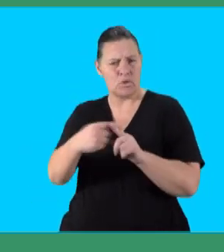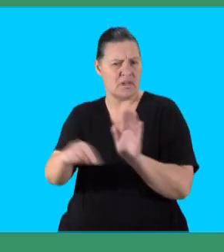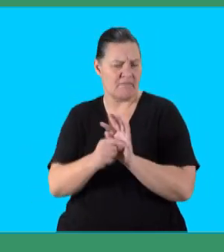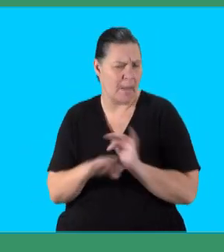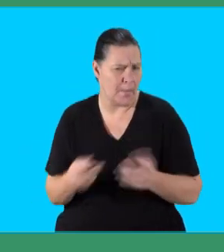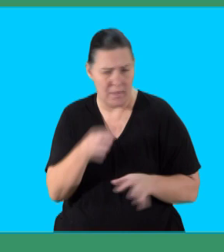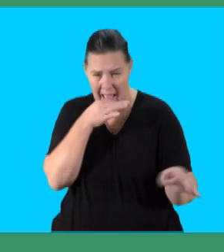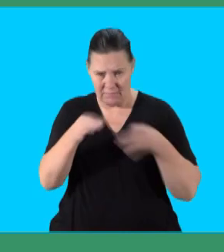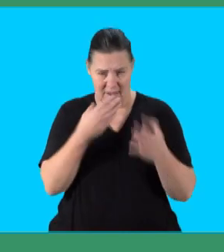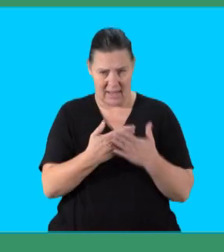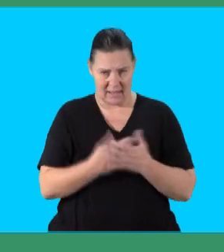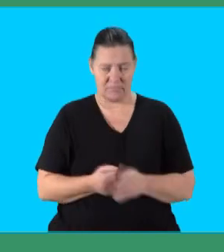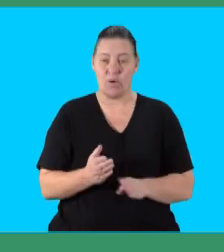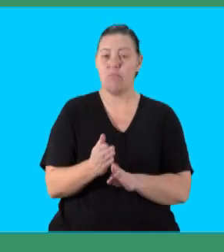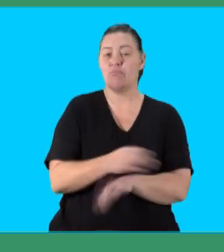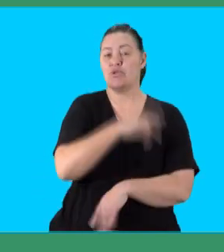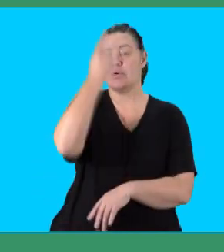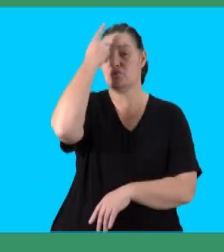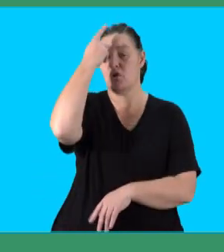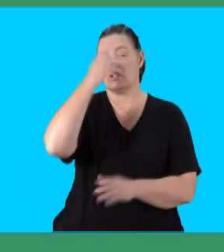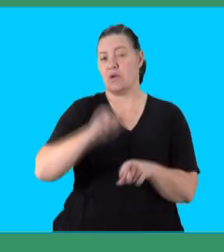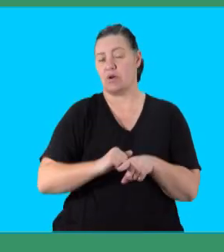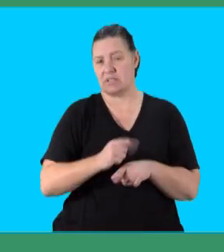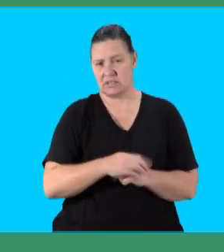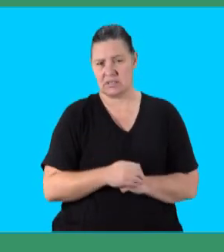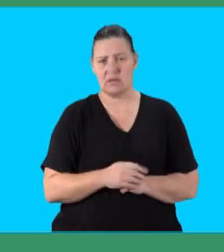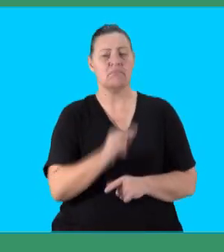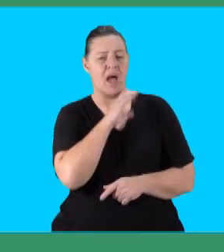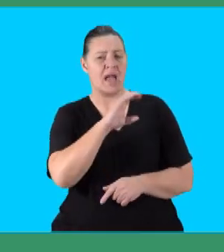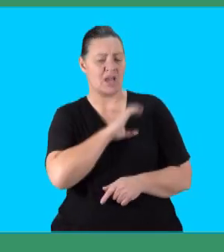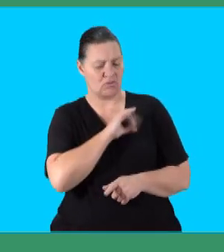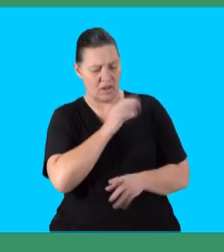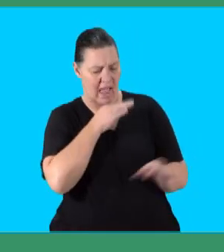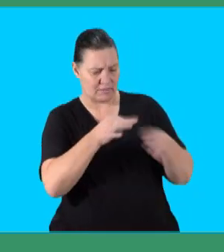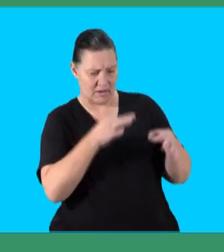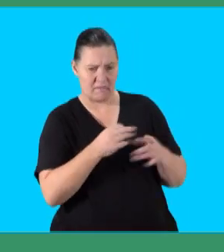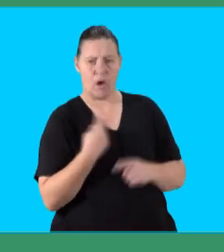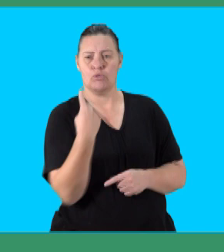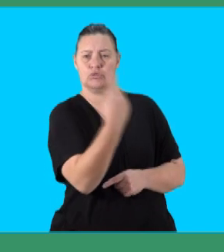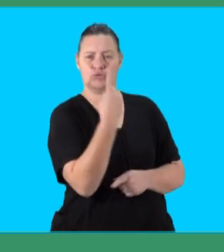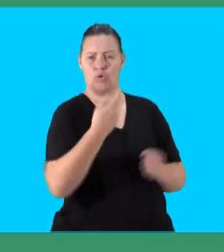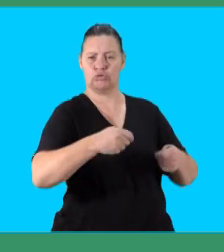the pre-knowledge practice. Outline the characteristics of a sole trader.